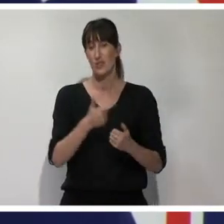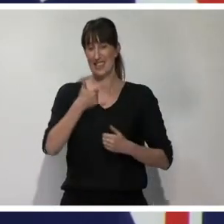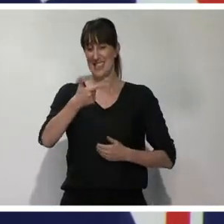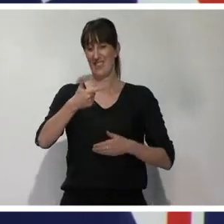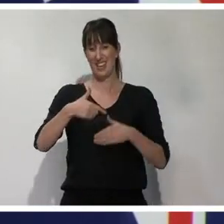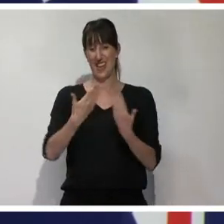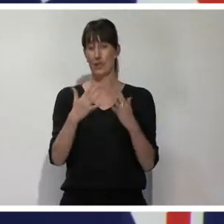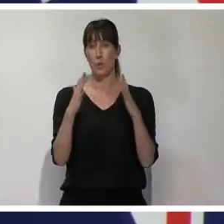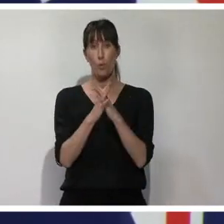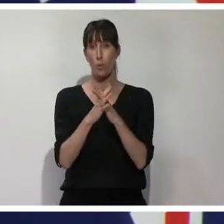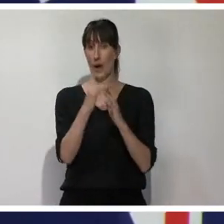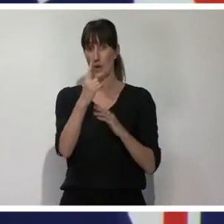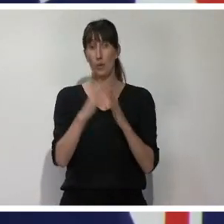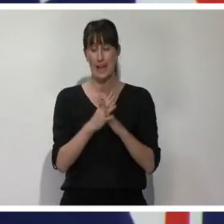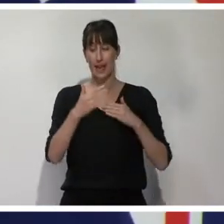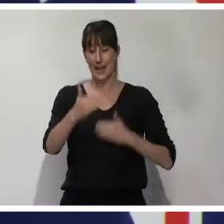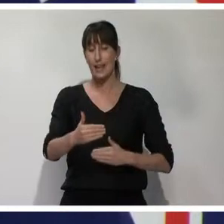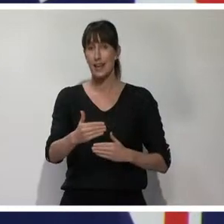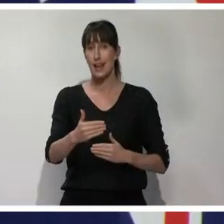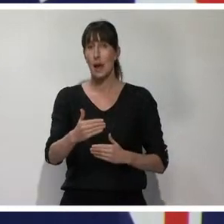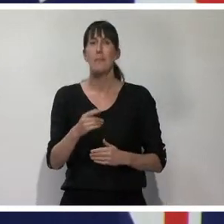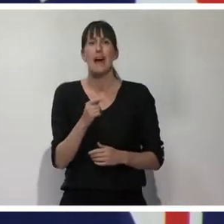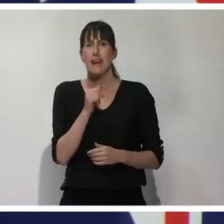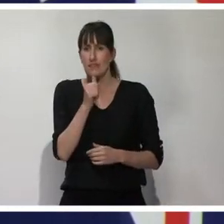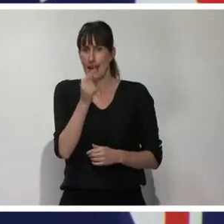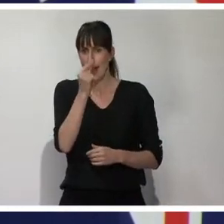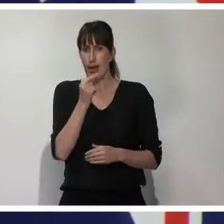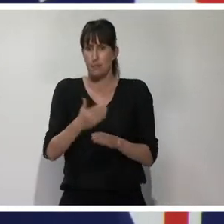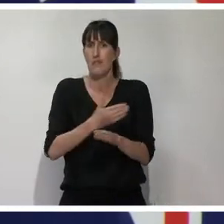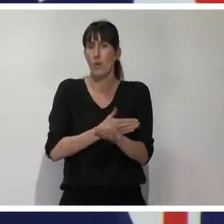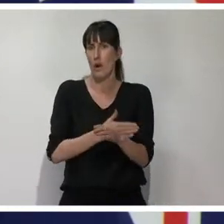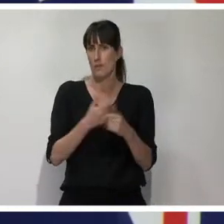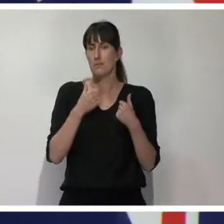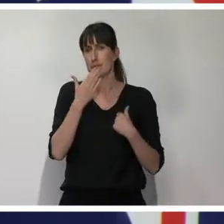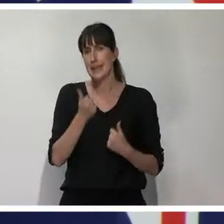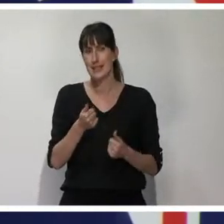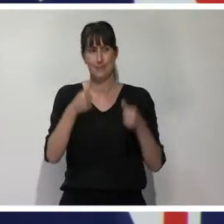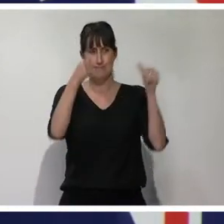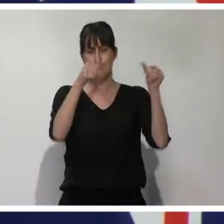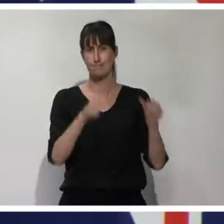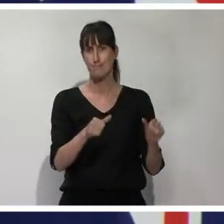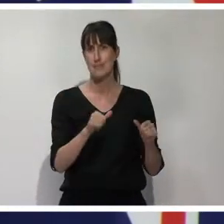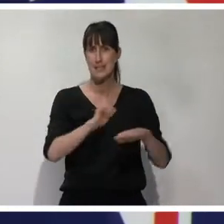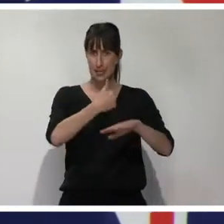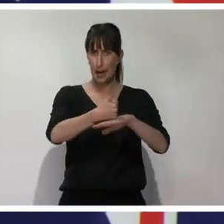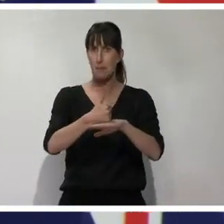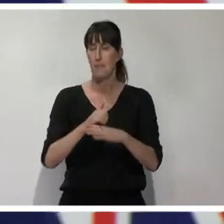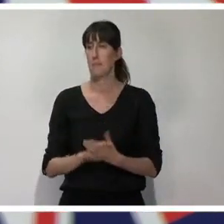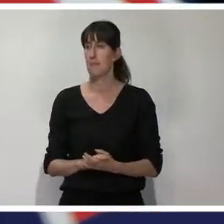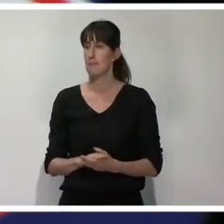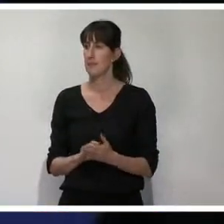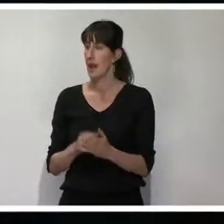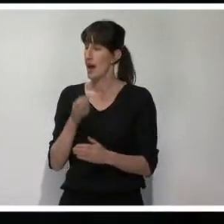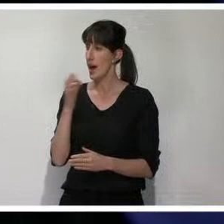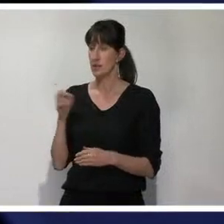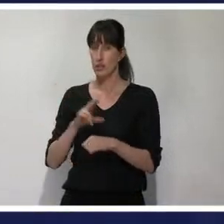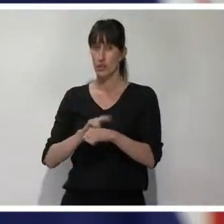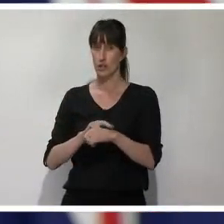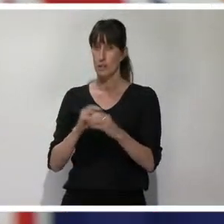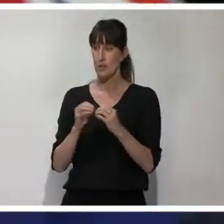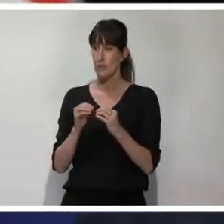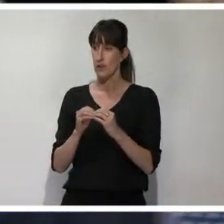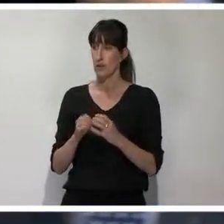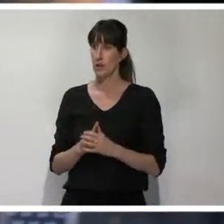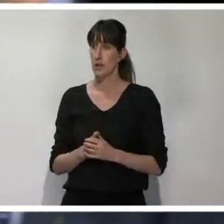as possible, we'd like businesses displaying them, and many are. Indication, Dr. Bloomfield, as to how many people the Health Act order that you've